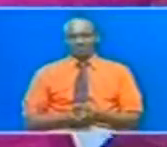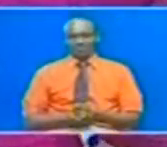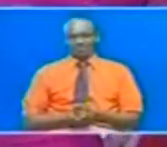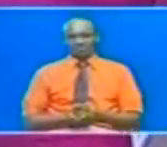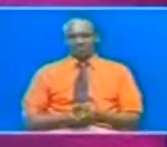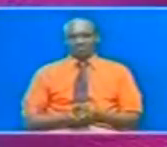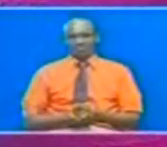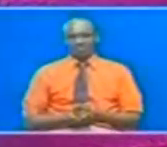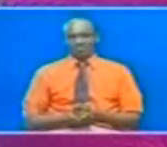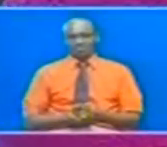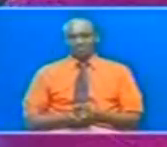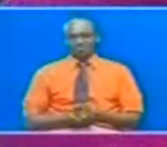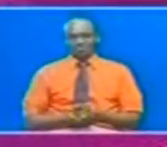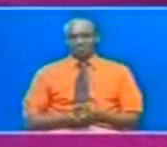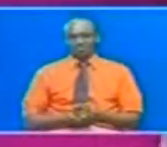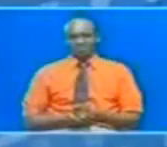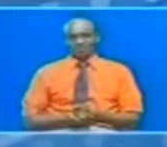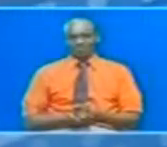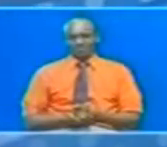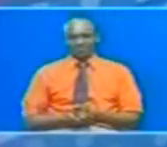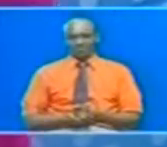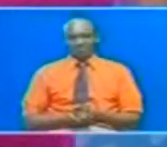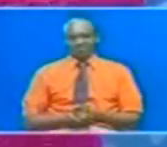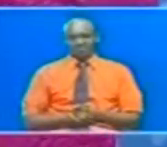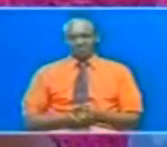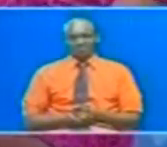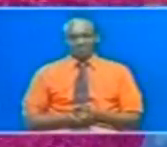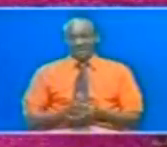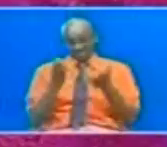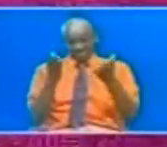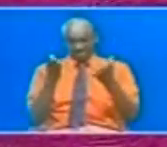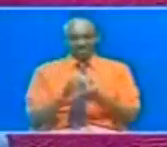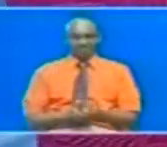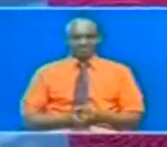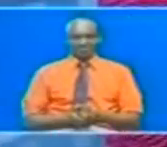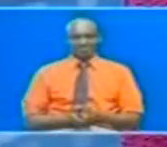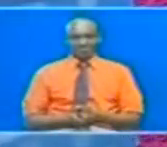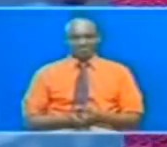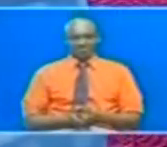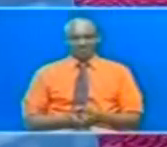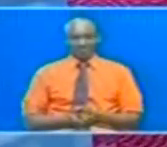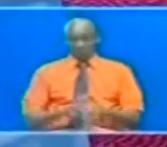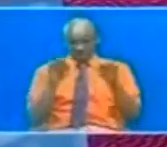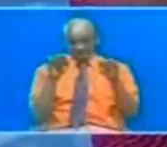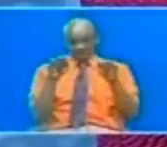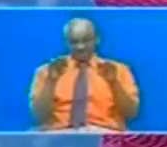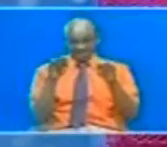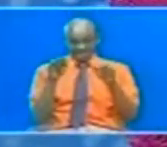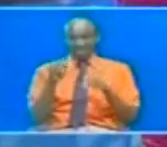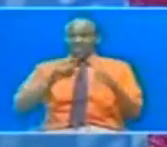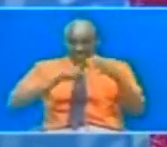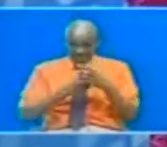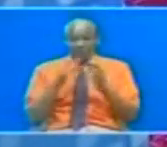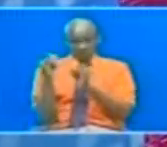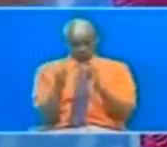hapo. Ama tunajua uneza ruka. Okay, there we go. So, last year kesi. Mboja, okay. So, utanza